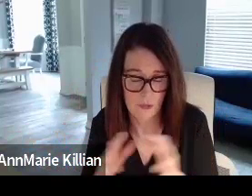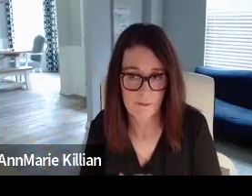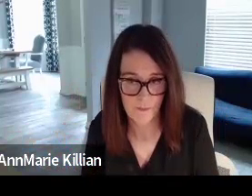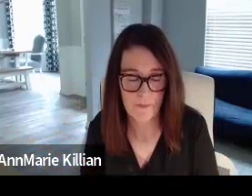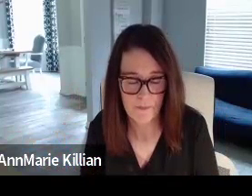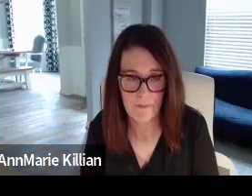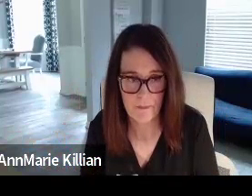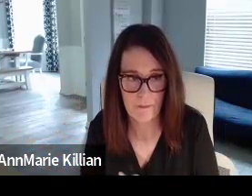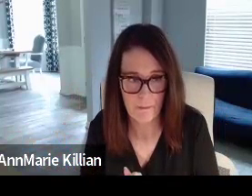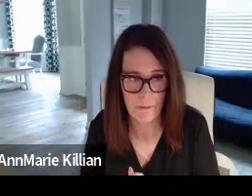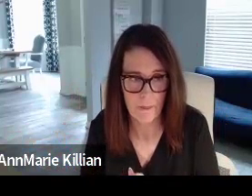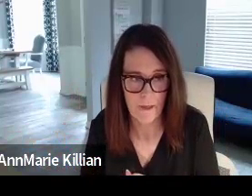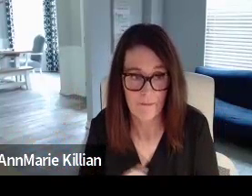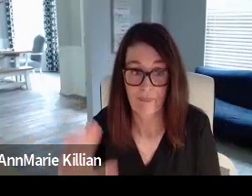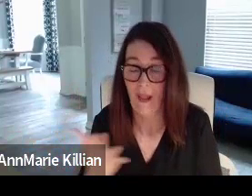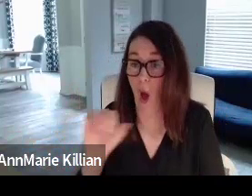language.